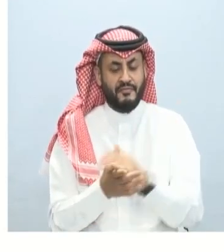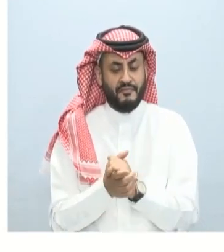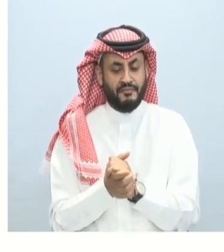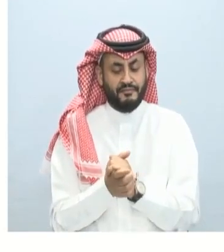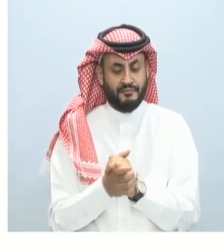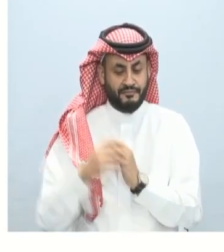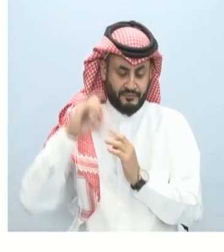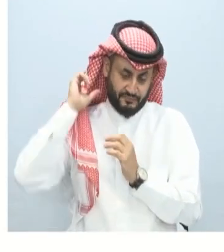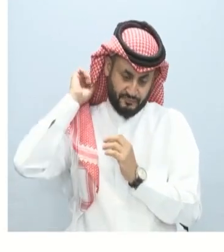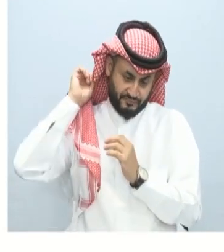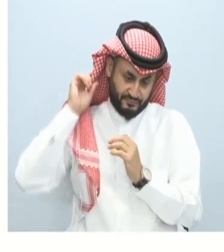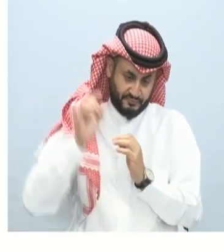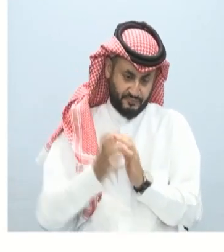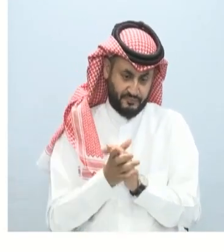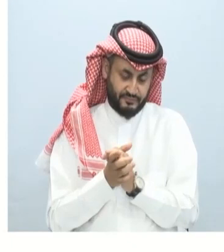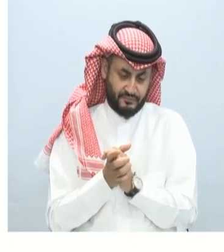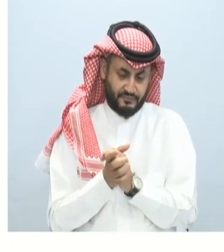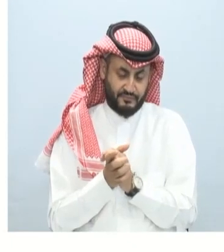he was a teenager.